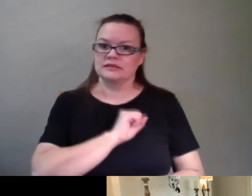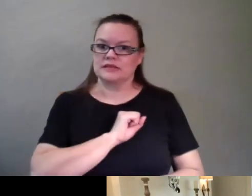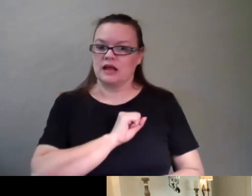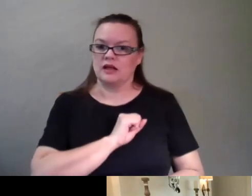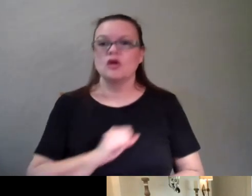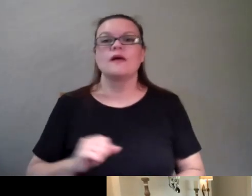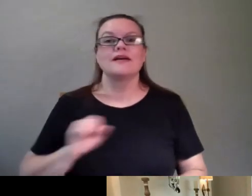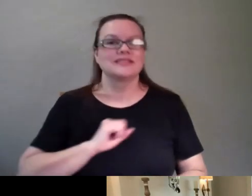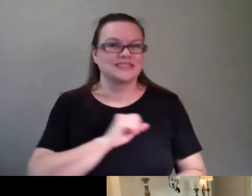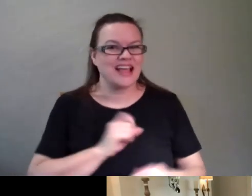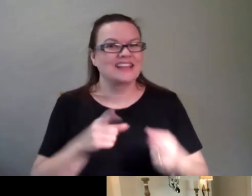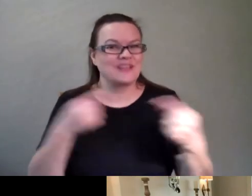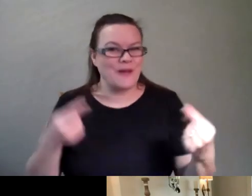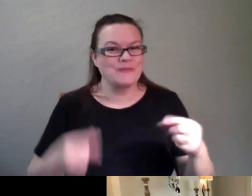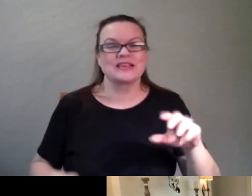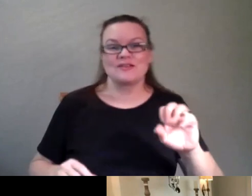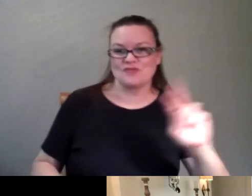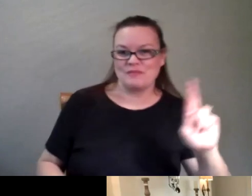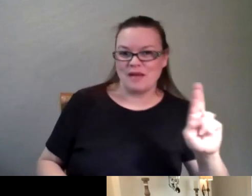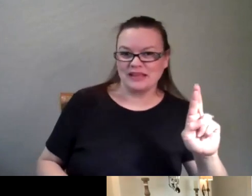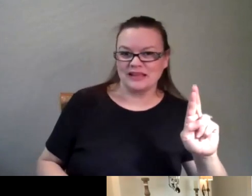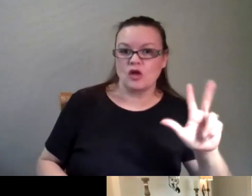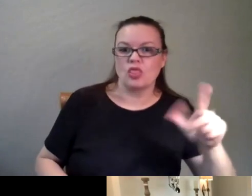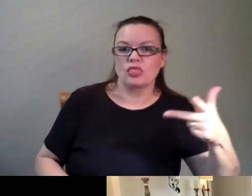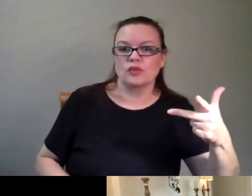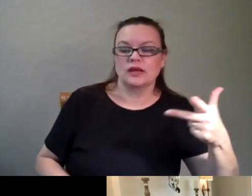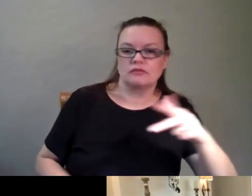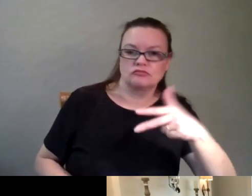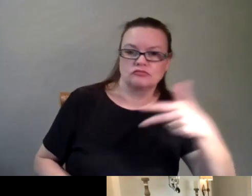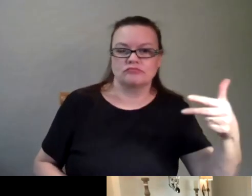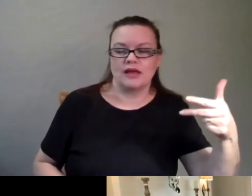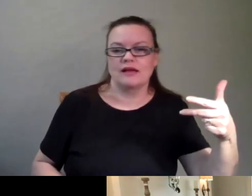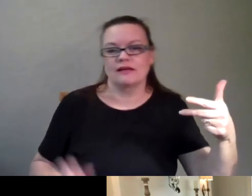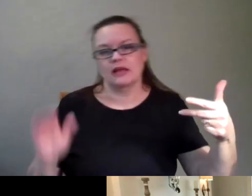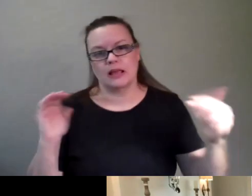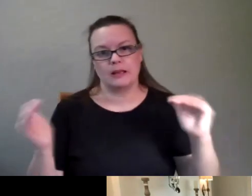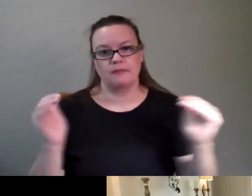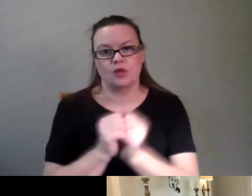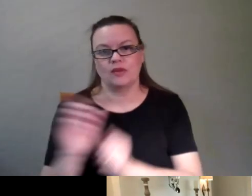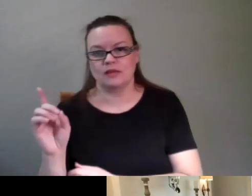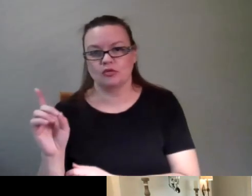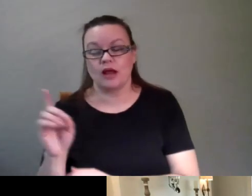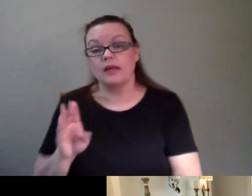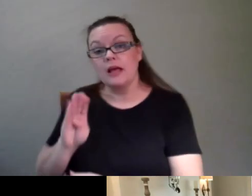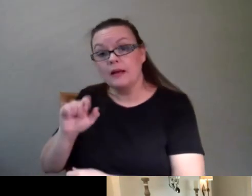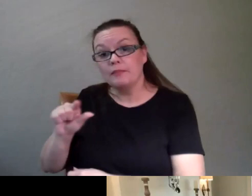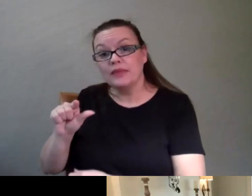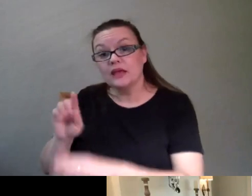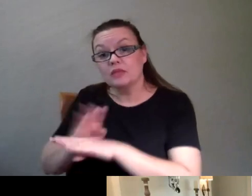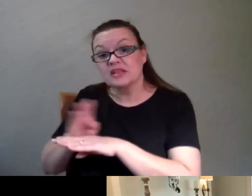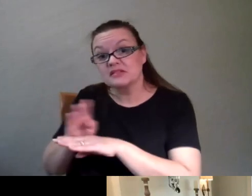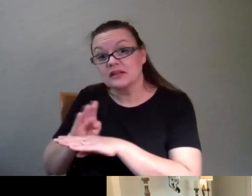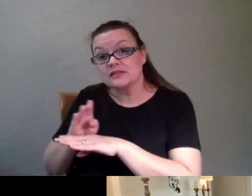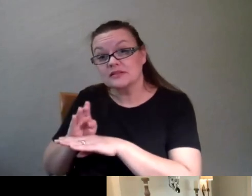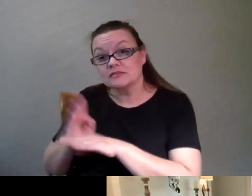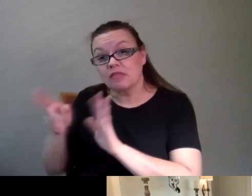it was in the Republican campaigns. So there's a lot of saying that it's big business or it's this or it's that,